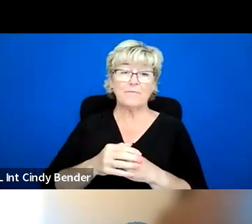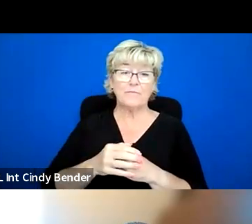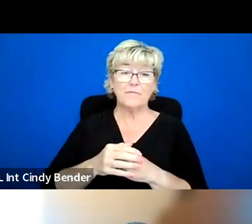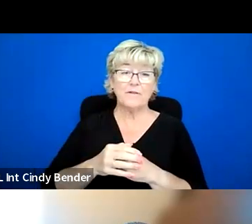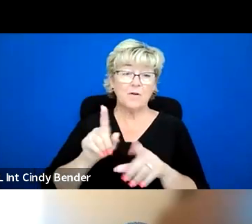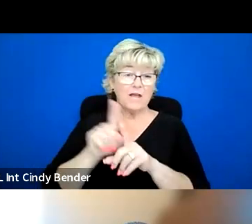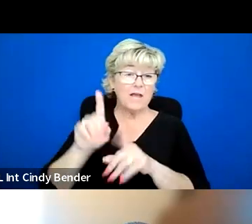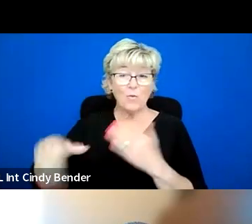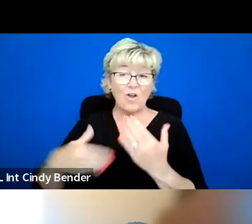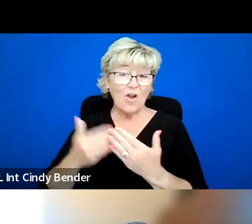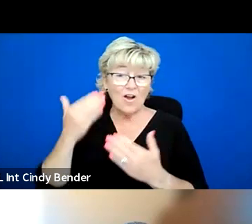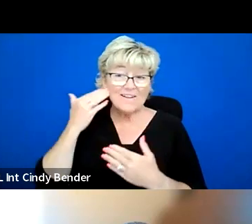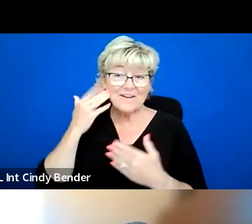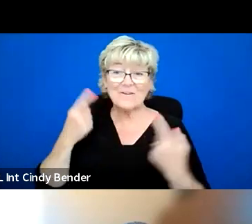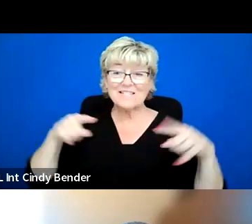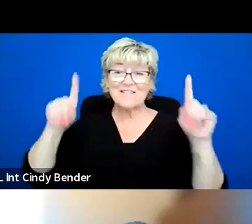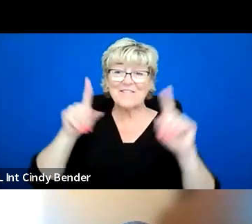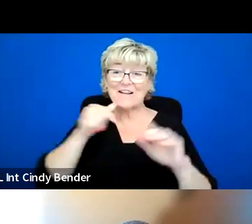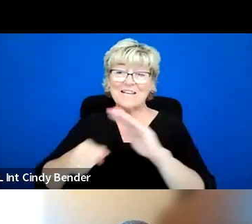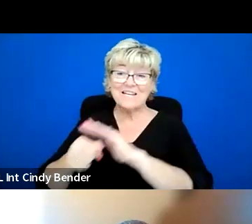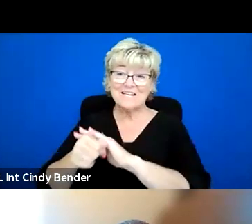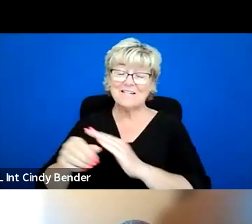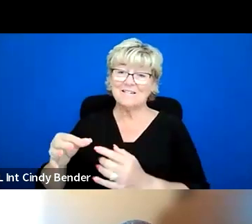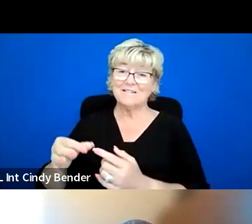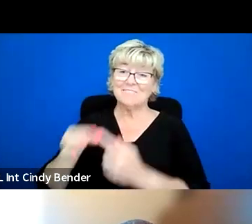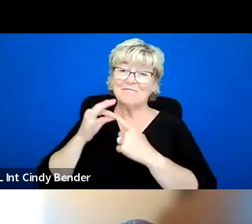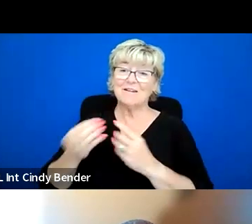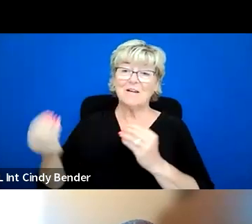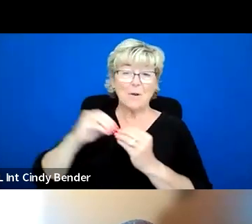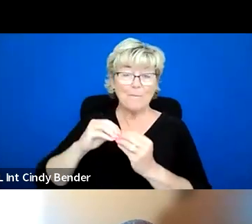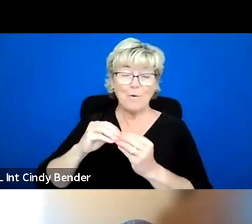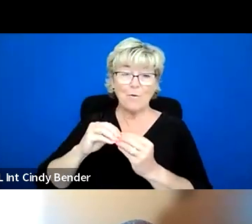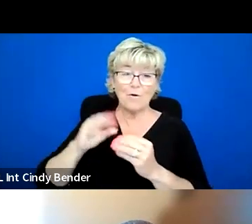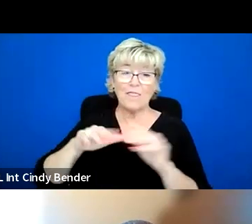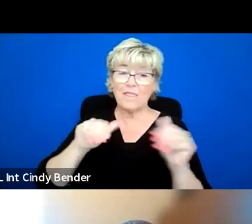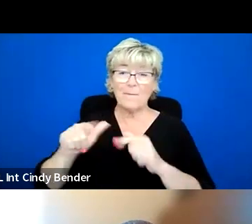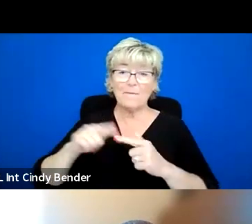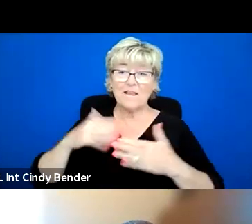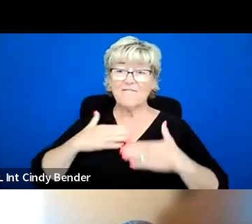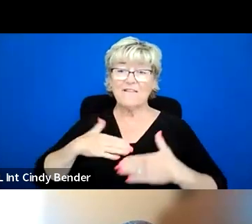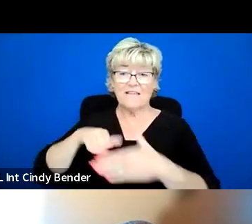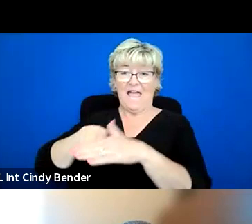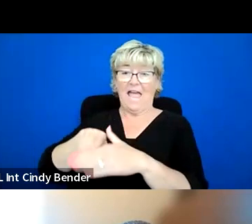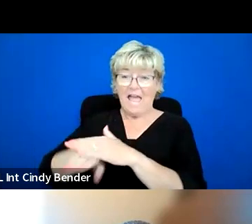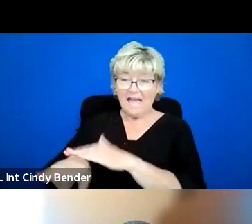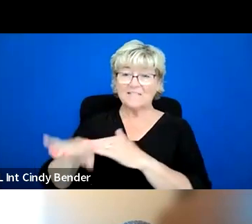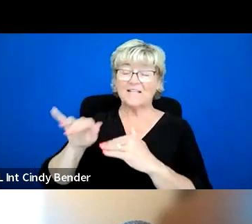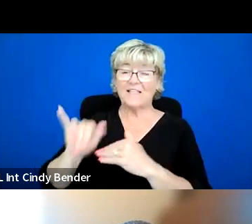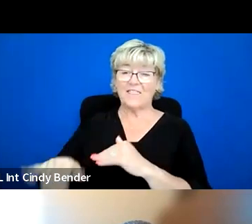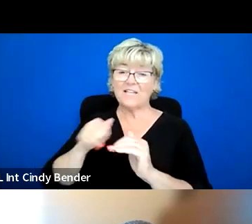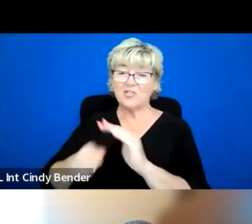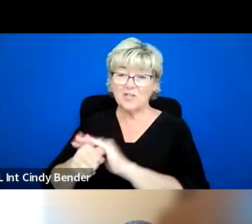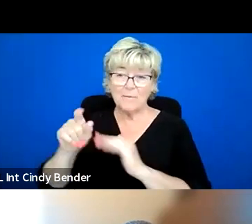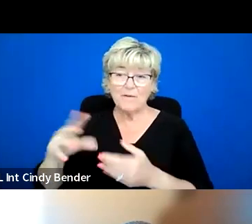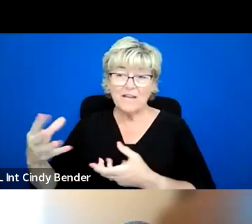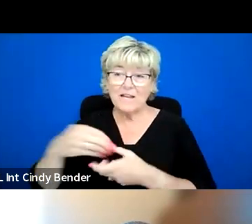we all know, successful sheltering requires more than just being able to physically access the shelter. It means